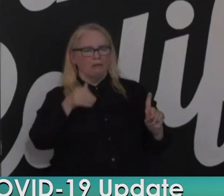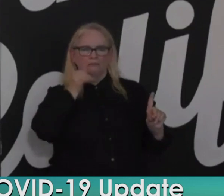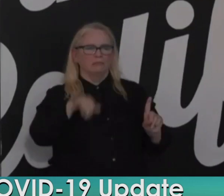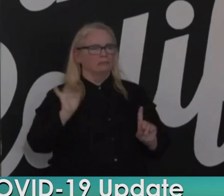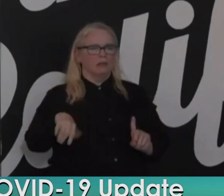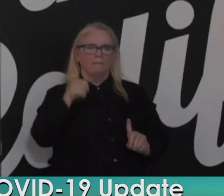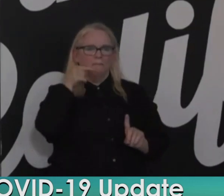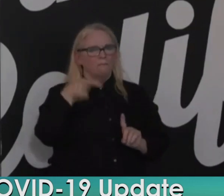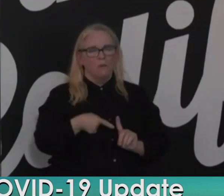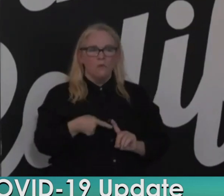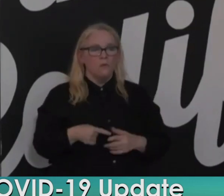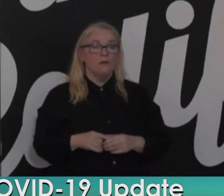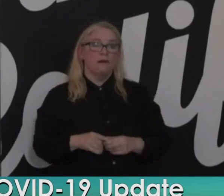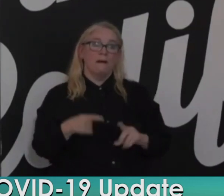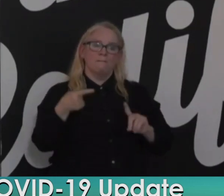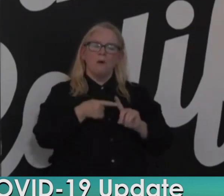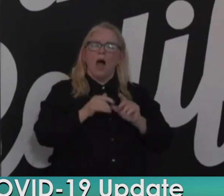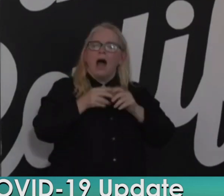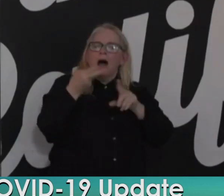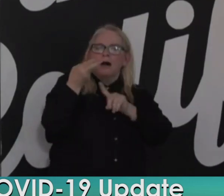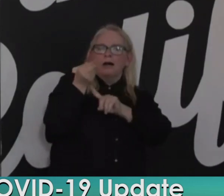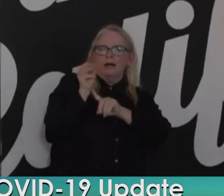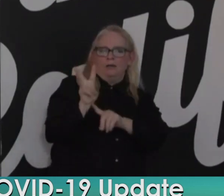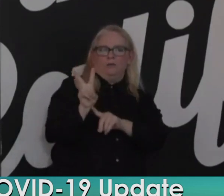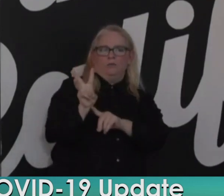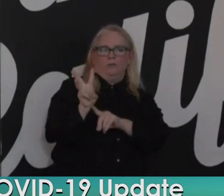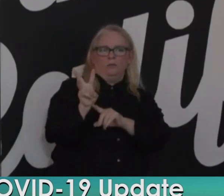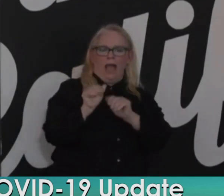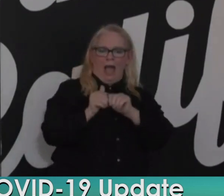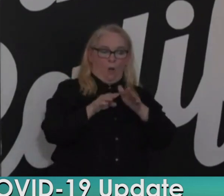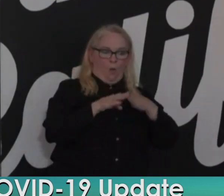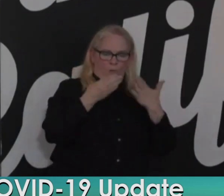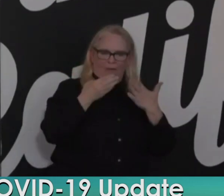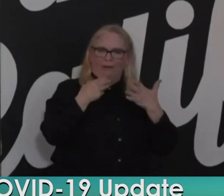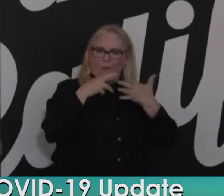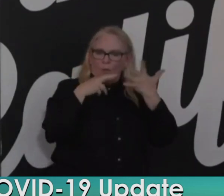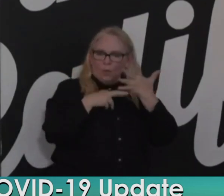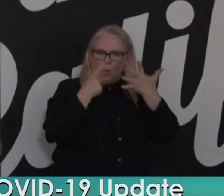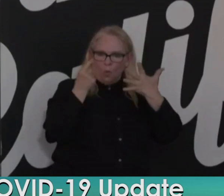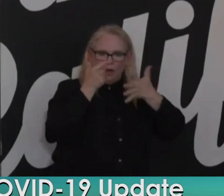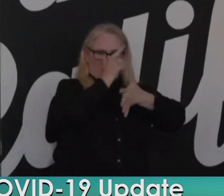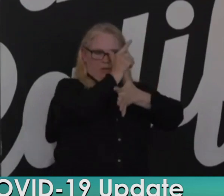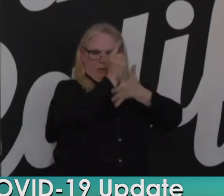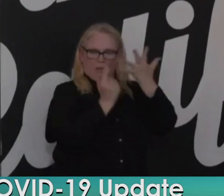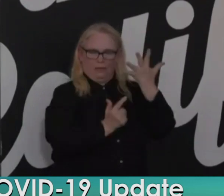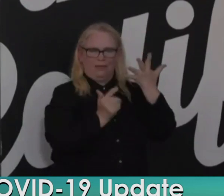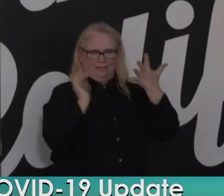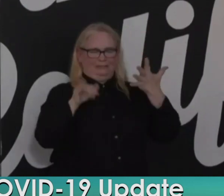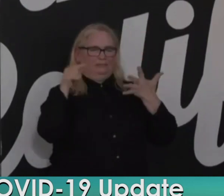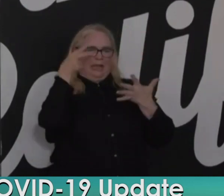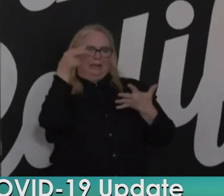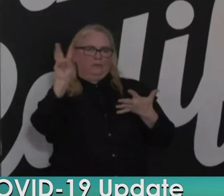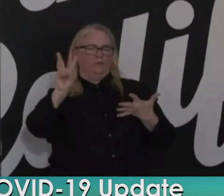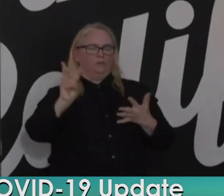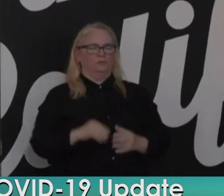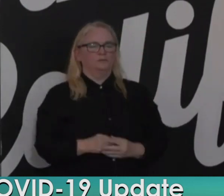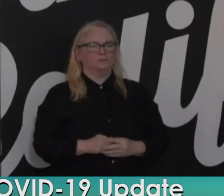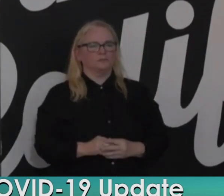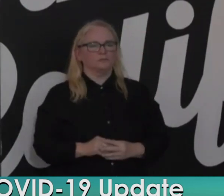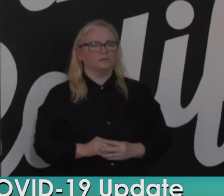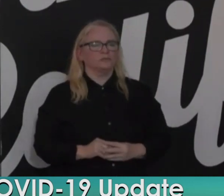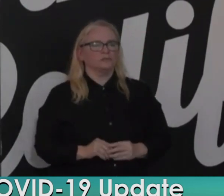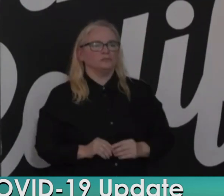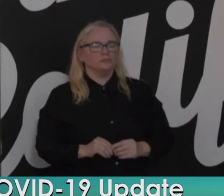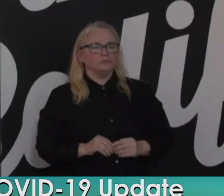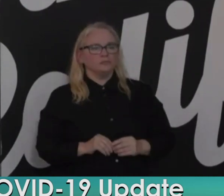how. How we go about reopening will define, as you said a moment ago, whether